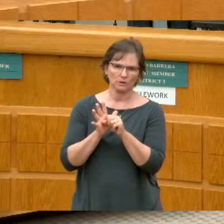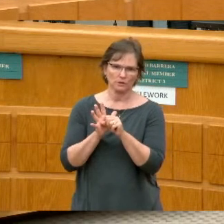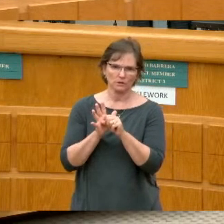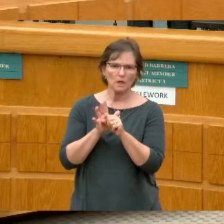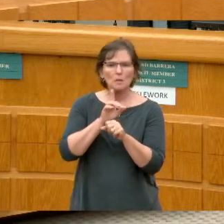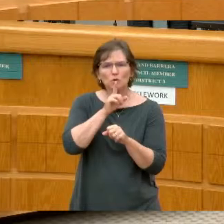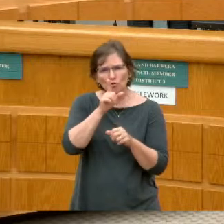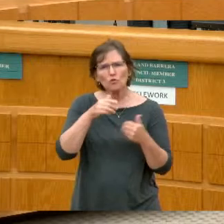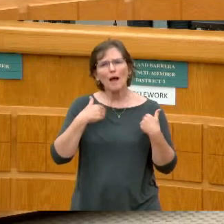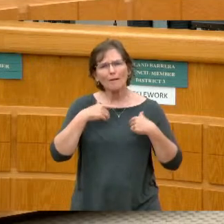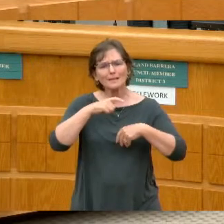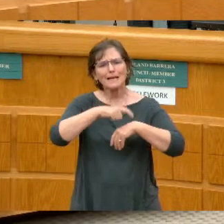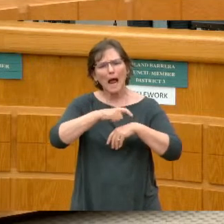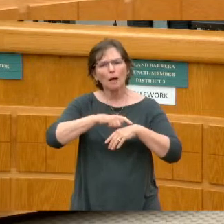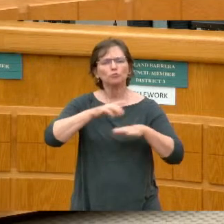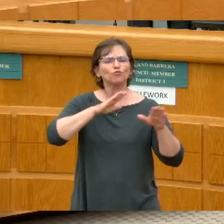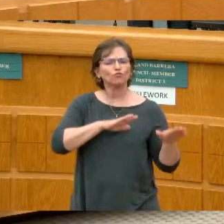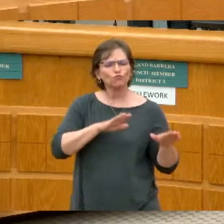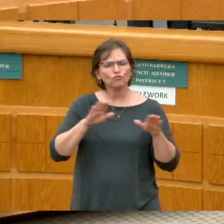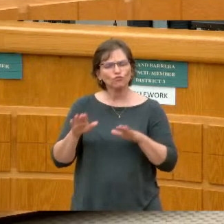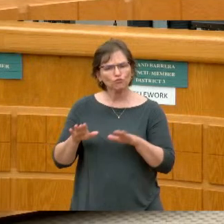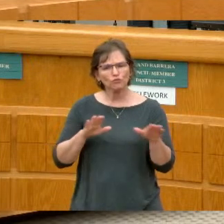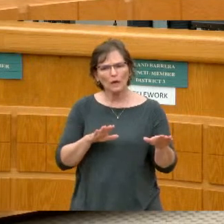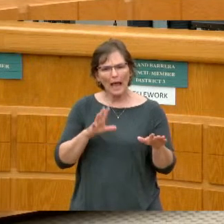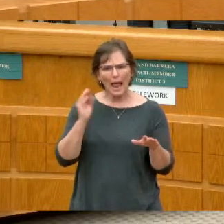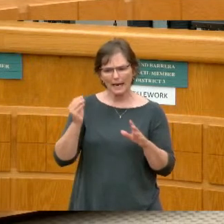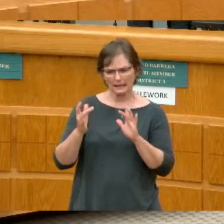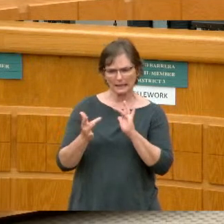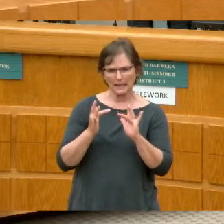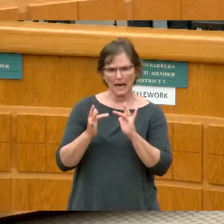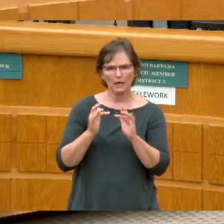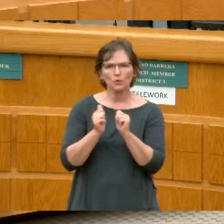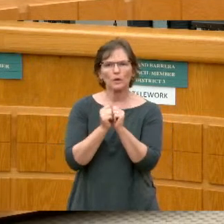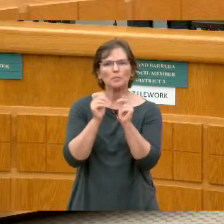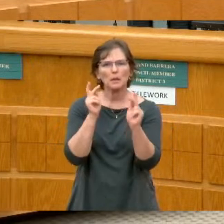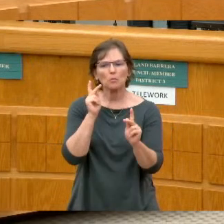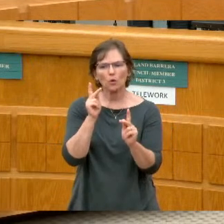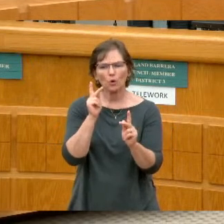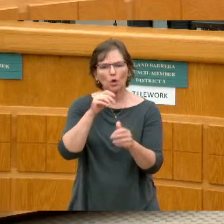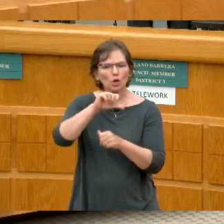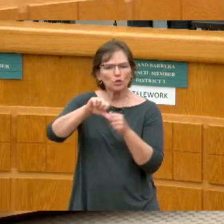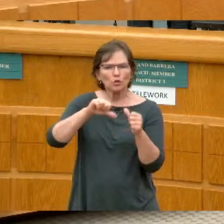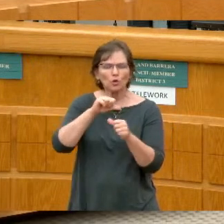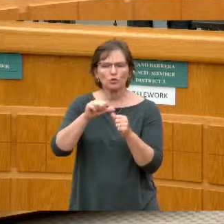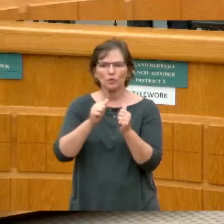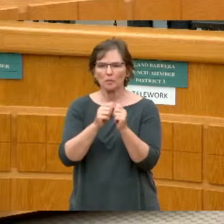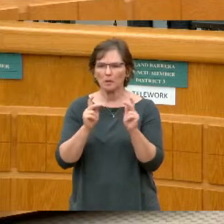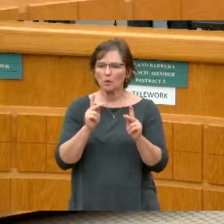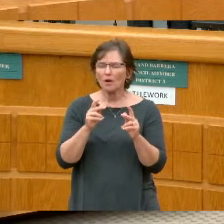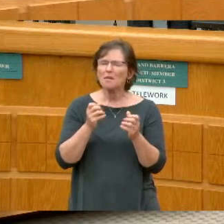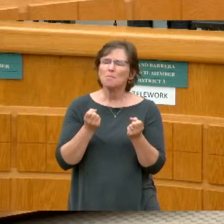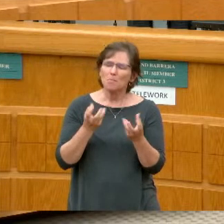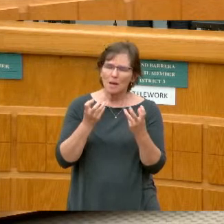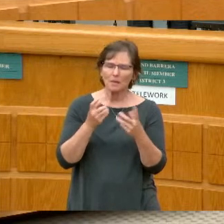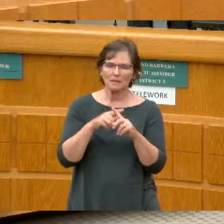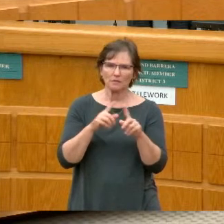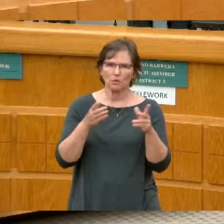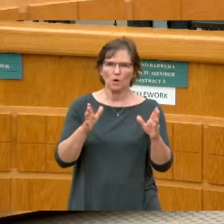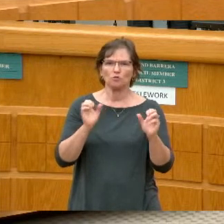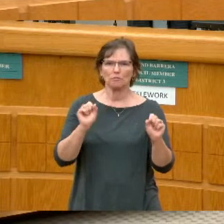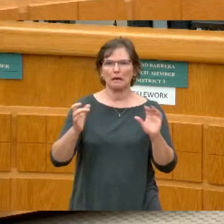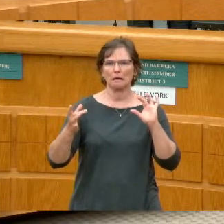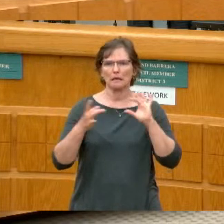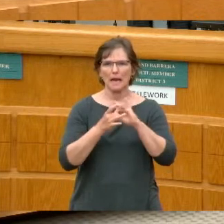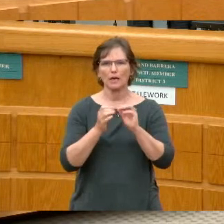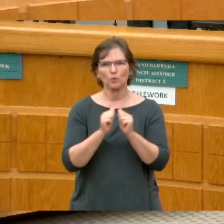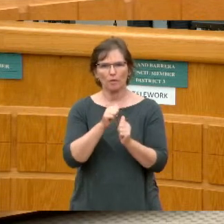meals, exercise. And I'm trying to take my own medicine when I give you this advice. Get plenty of sleep.